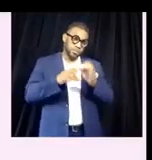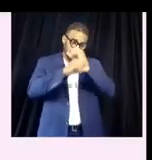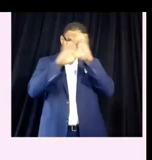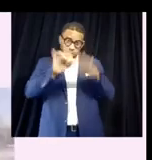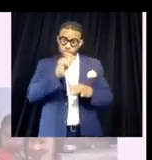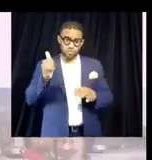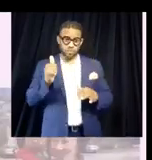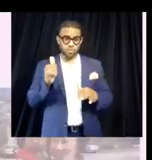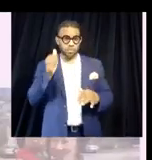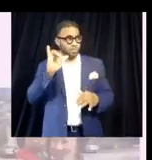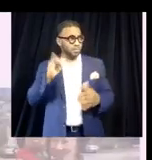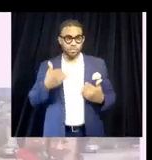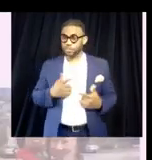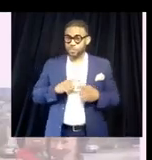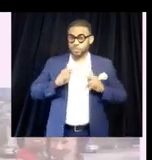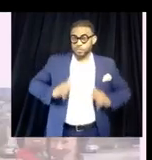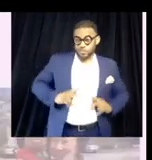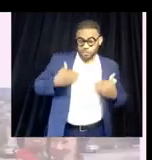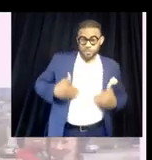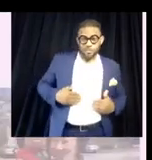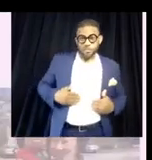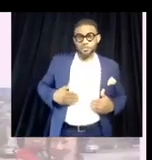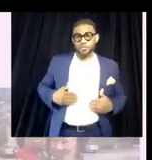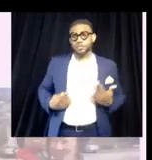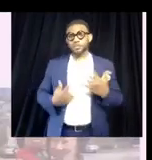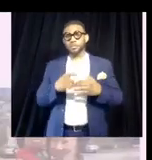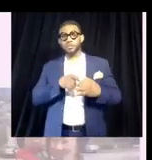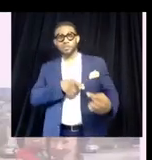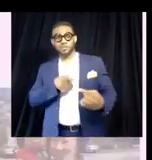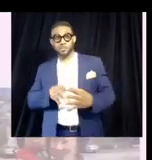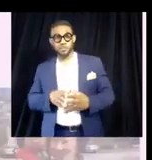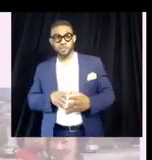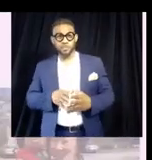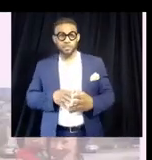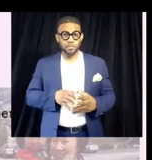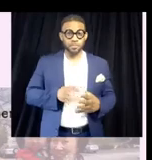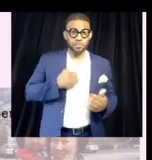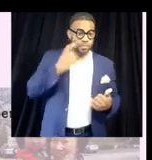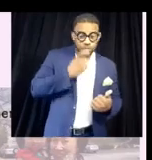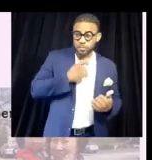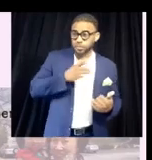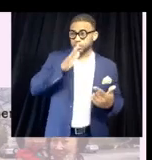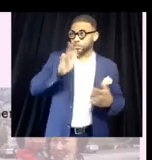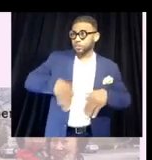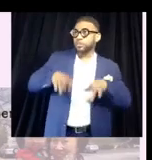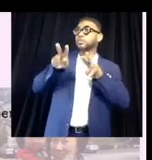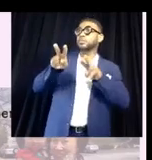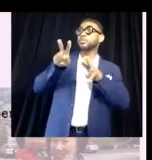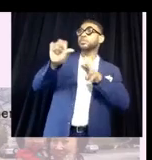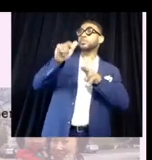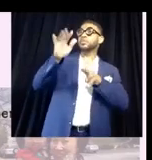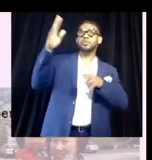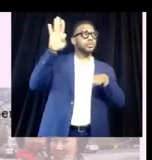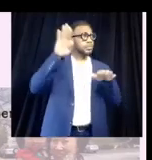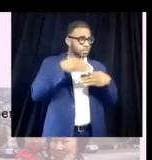and reimagine for other girls like me, where our physical bodies are also our strength? My eyes find mountains that rise ahead and look